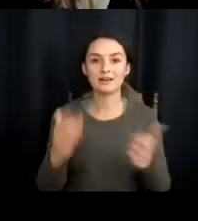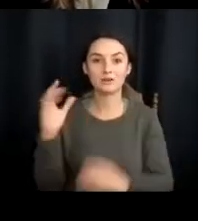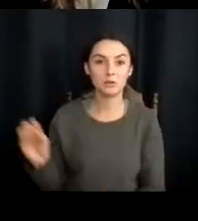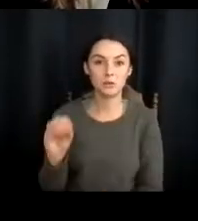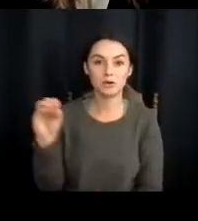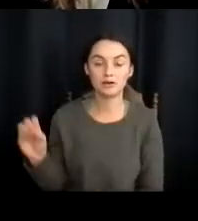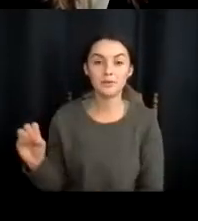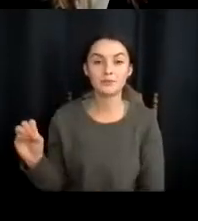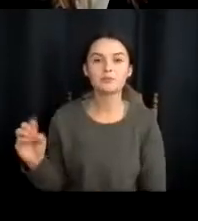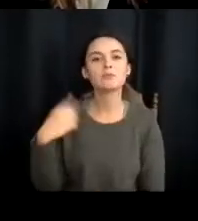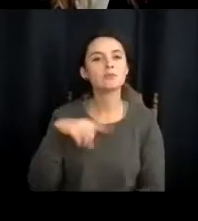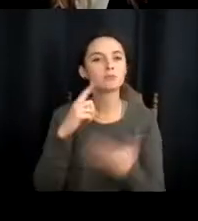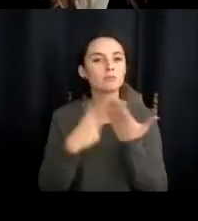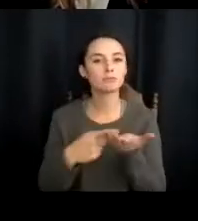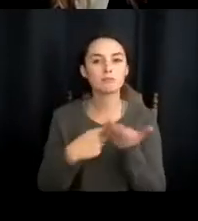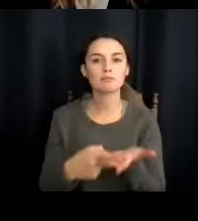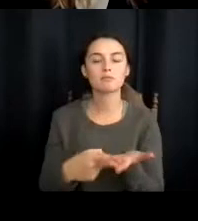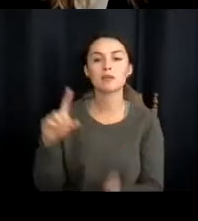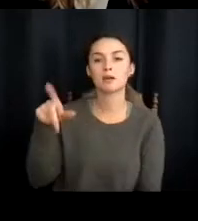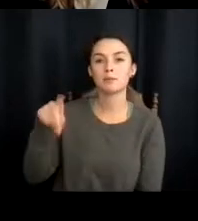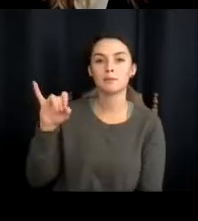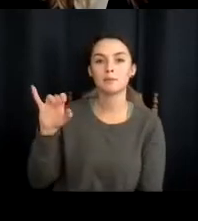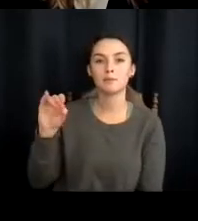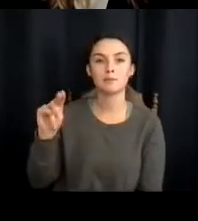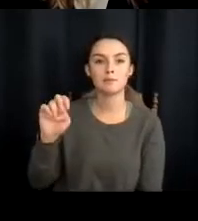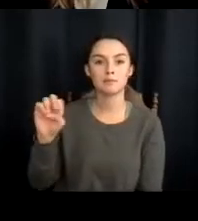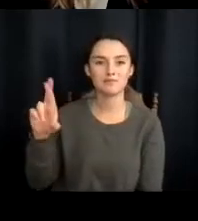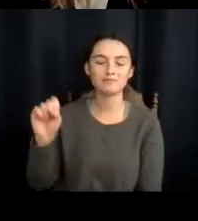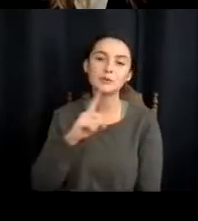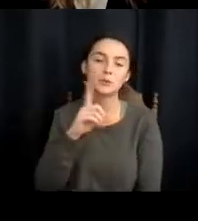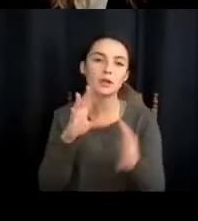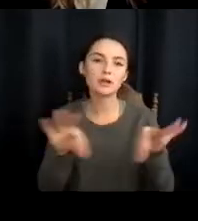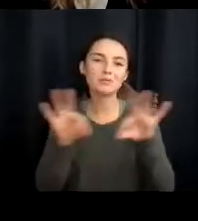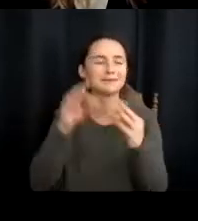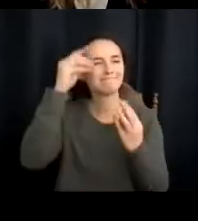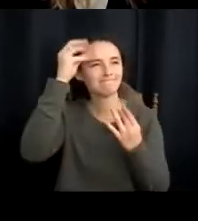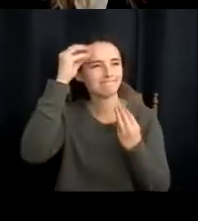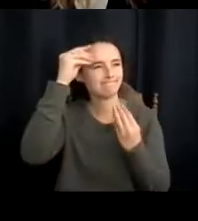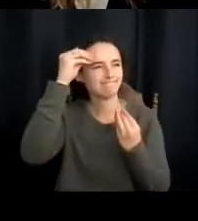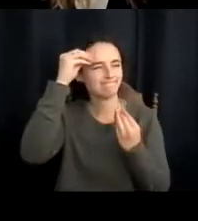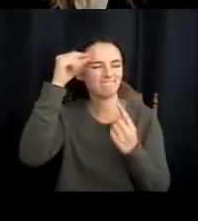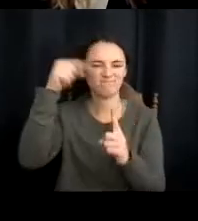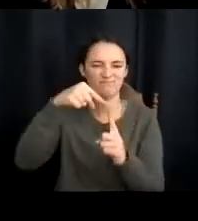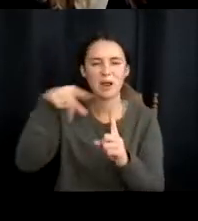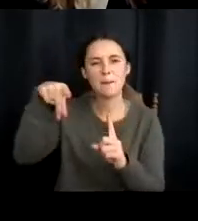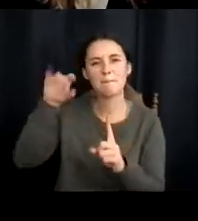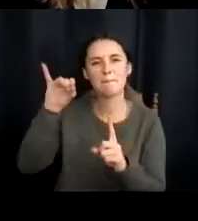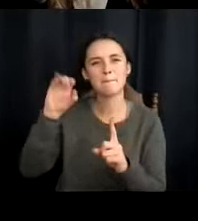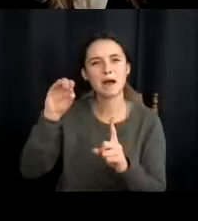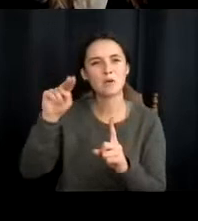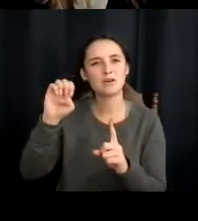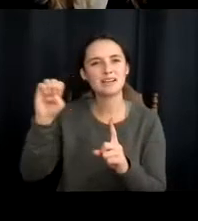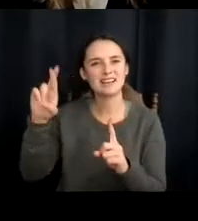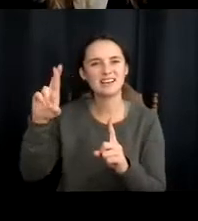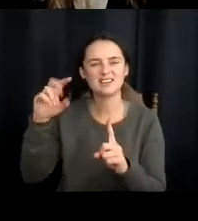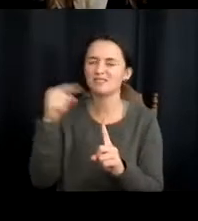And so when we talk about the pioneers, it's really important to think, what does that word mean, pioneer or pioneering?